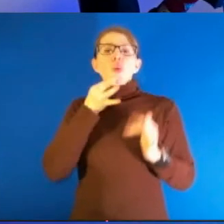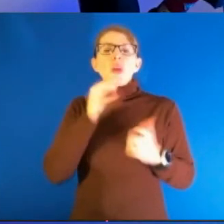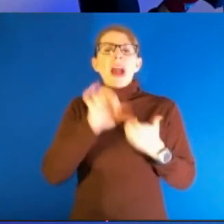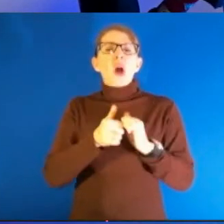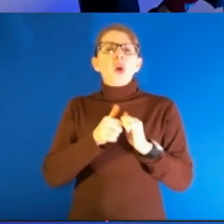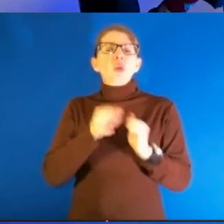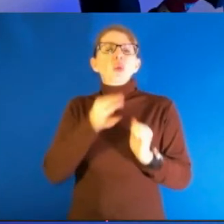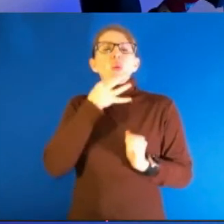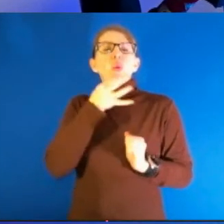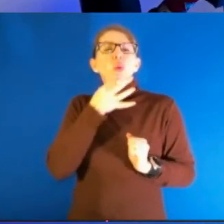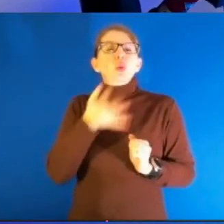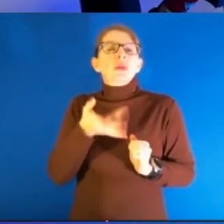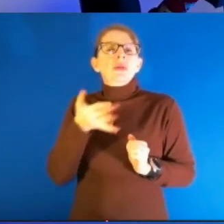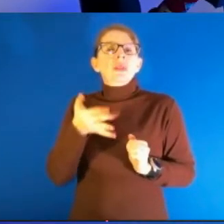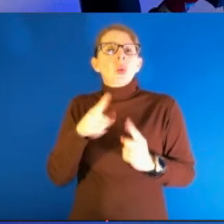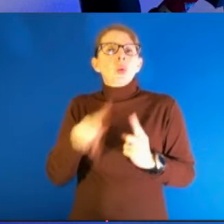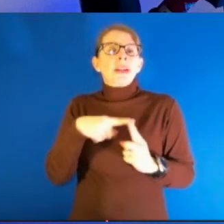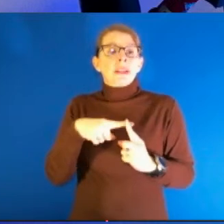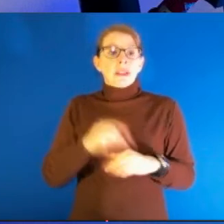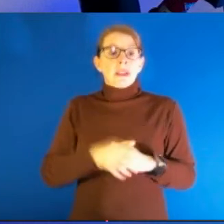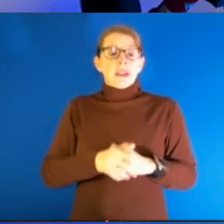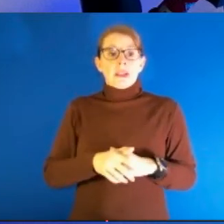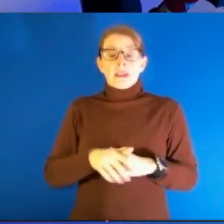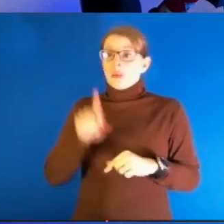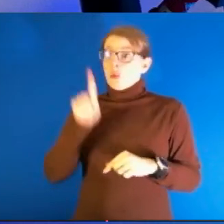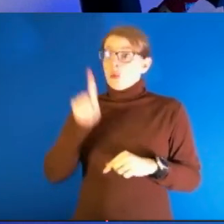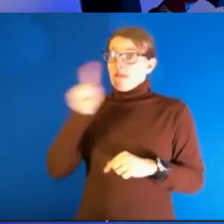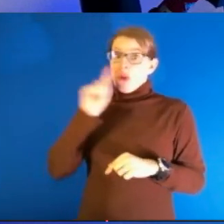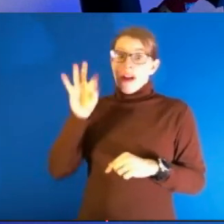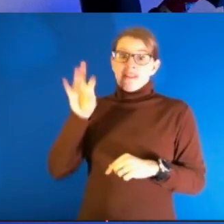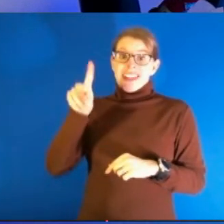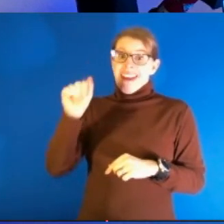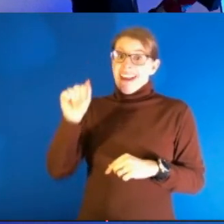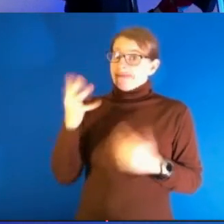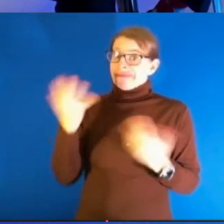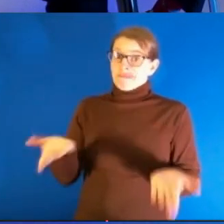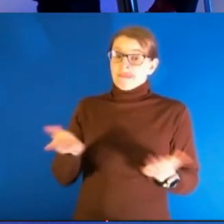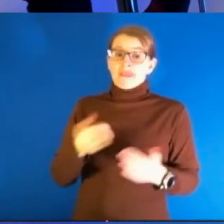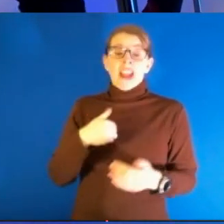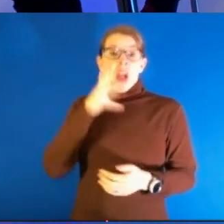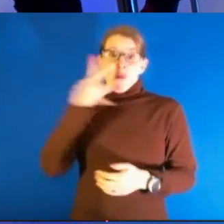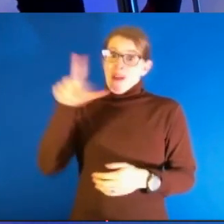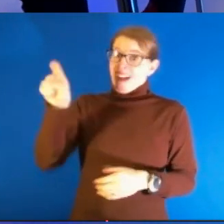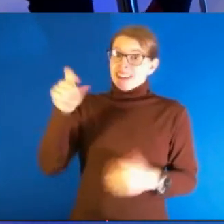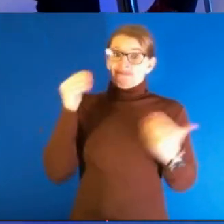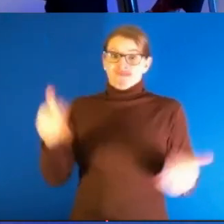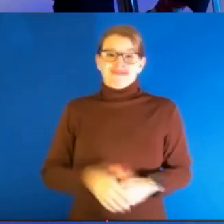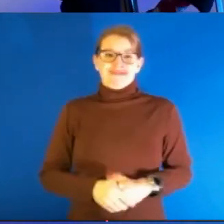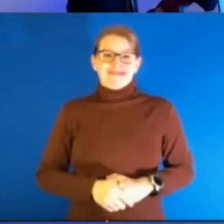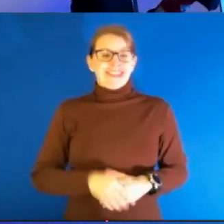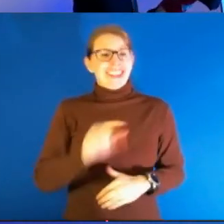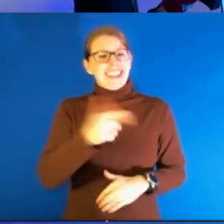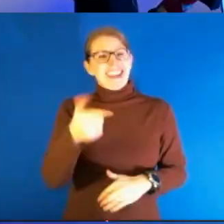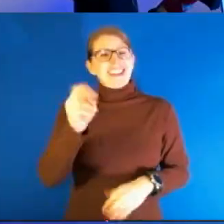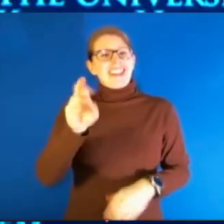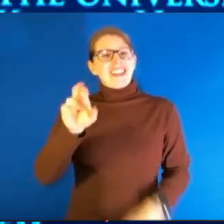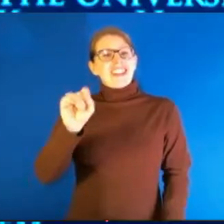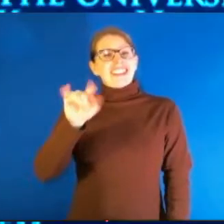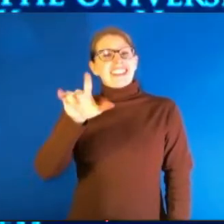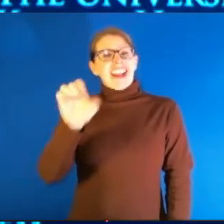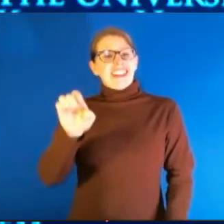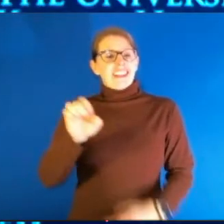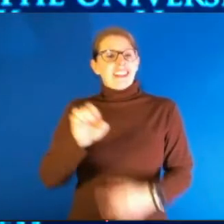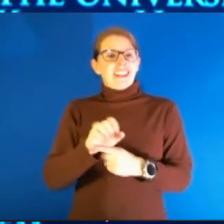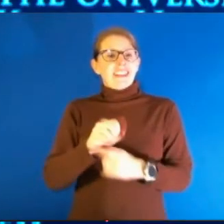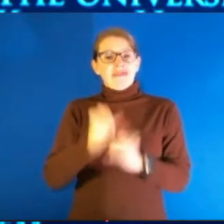soon? You know, that's a question for the FDA, Jess. Okay, I'll get right on it. All right. Dr. Sale, final thoughts on this Friday?